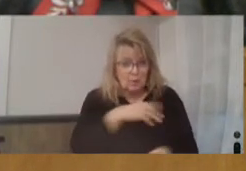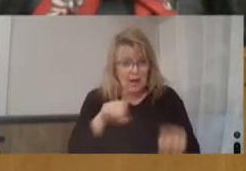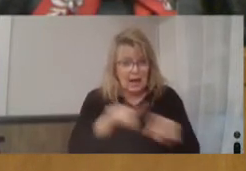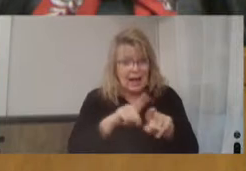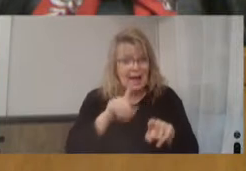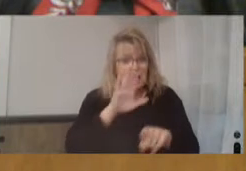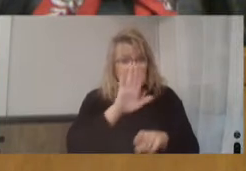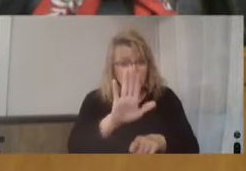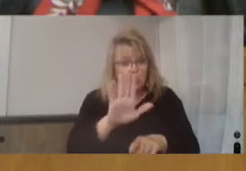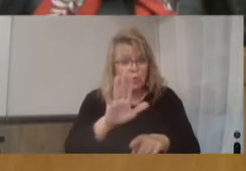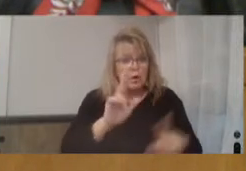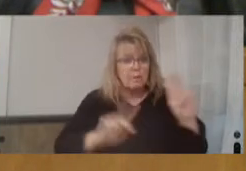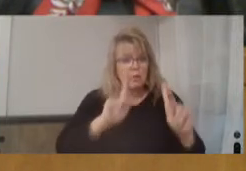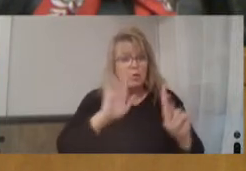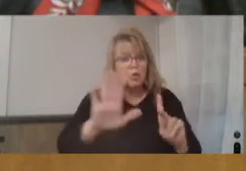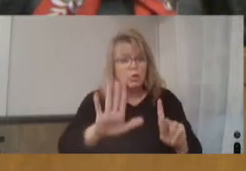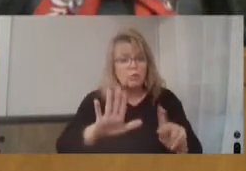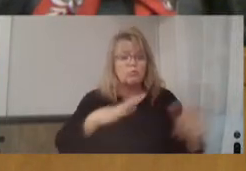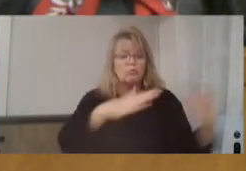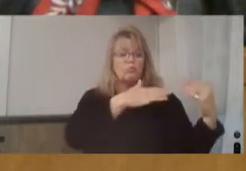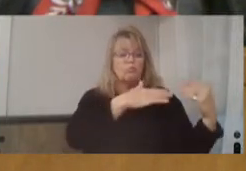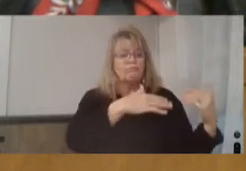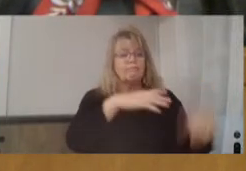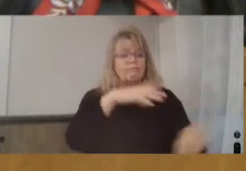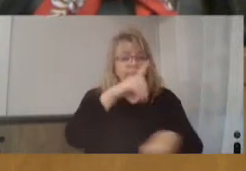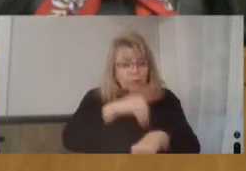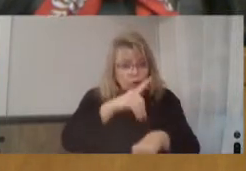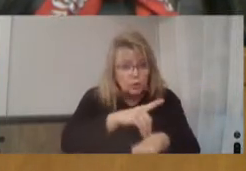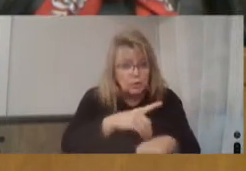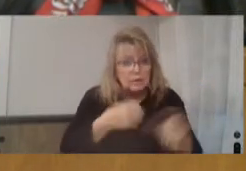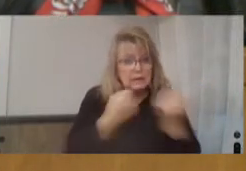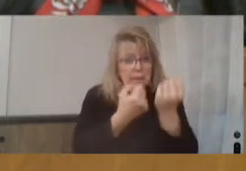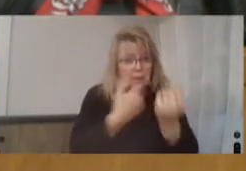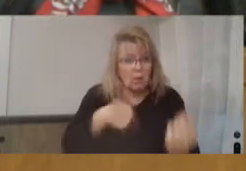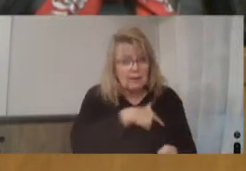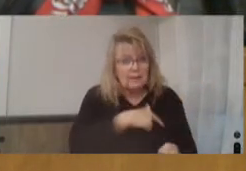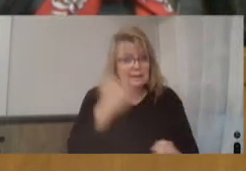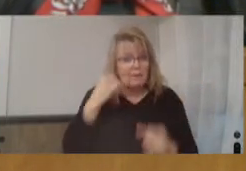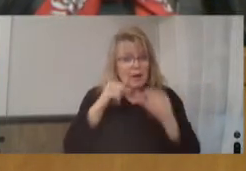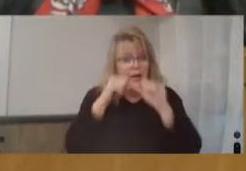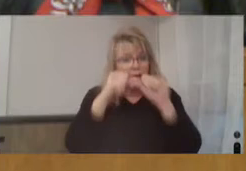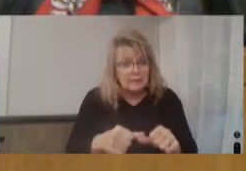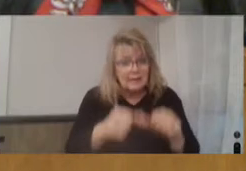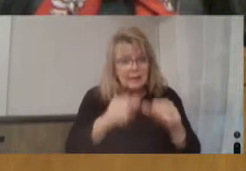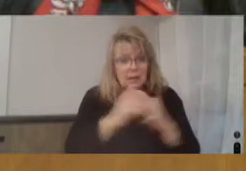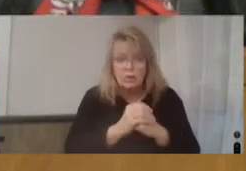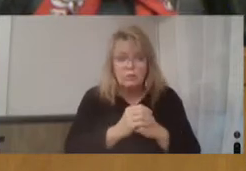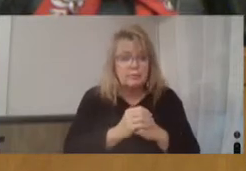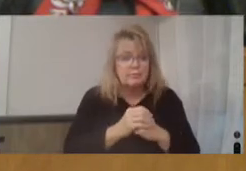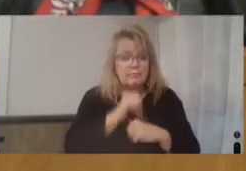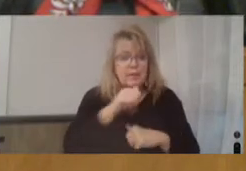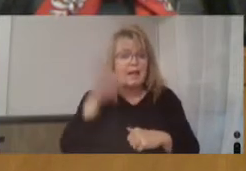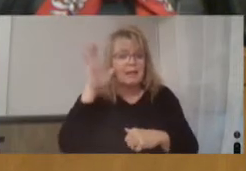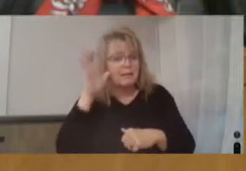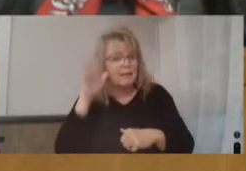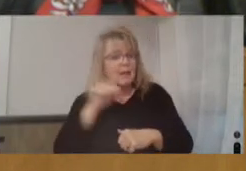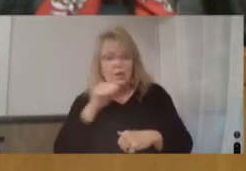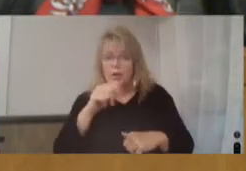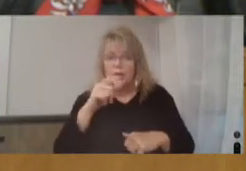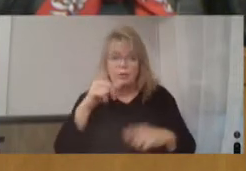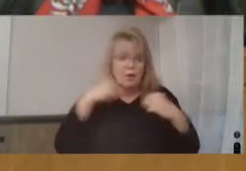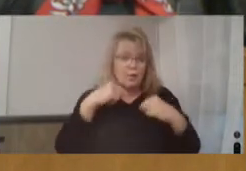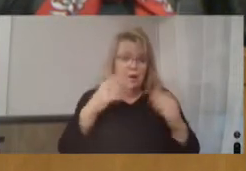is your duty to stand with us. If we continue to fall on deaf ears, please do not come asking for our votes in